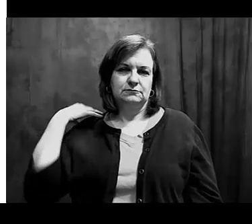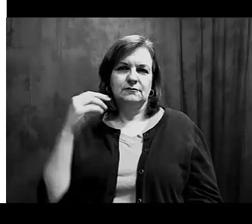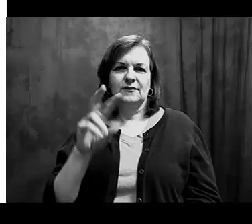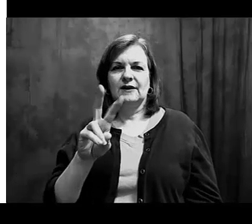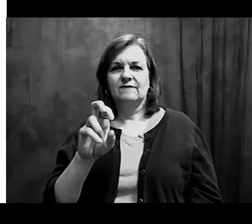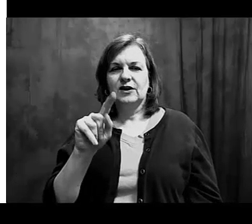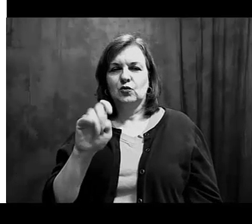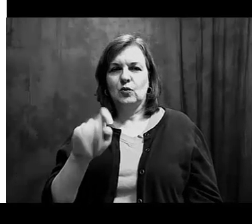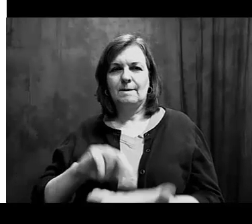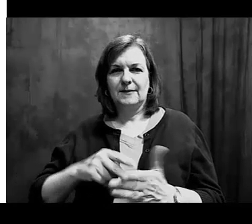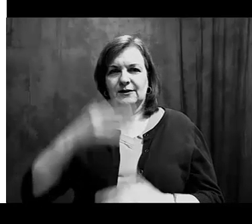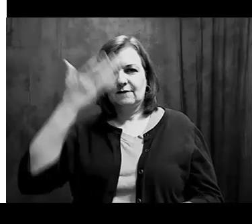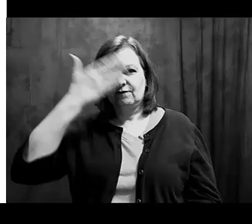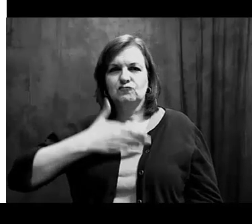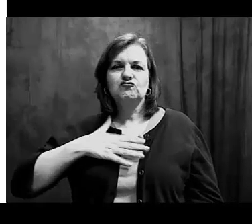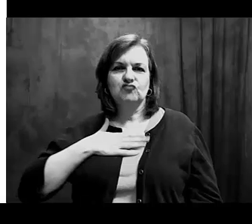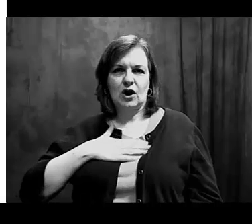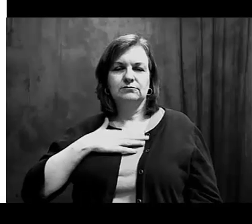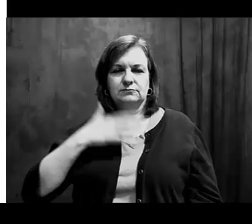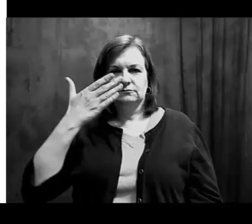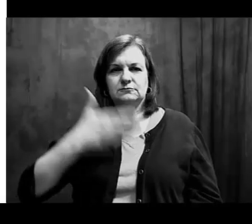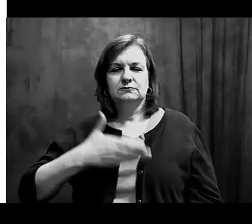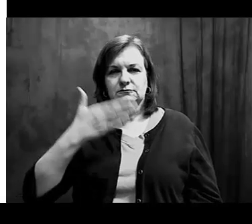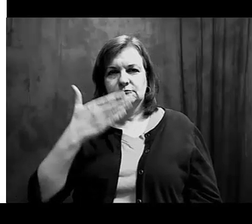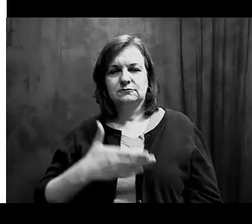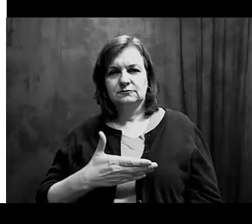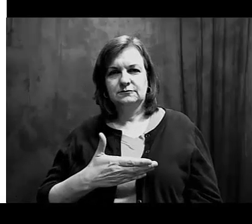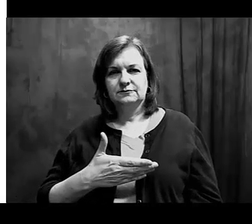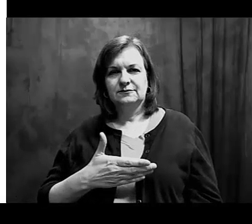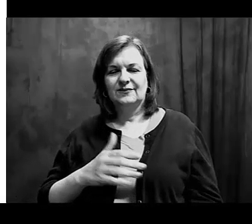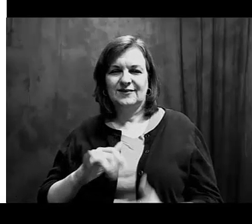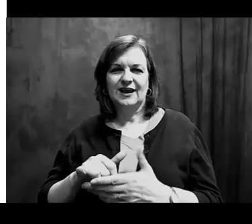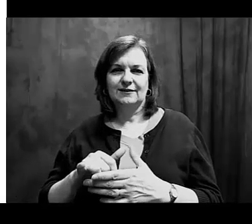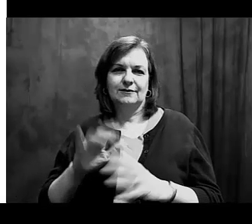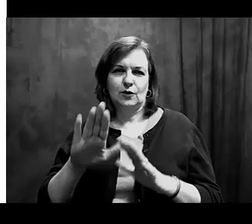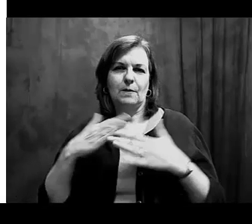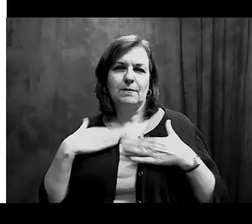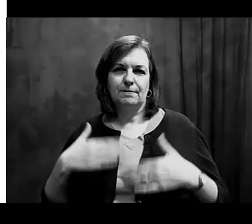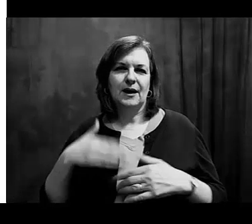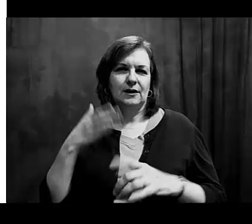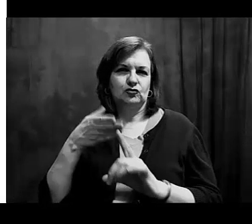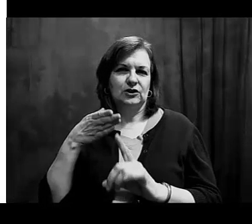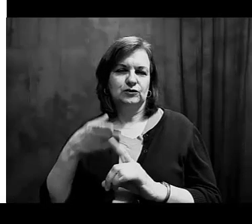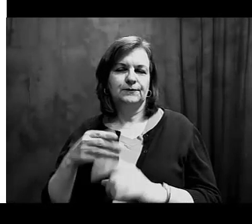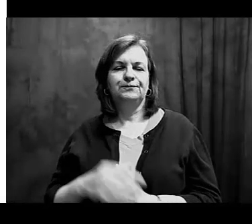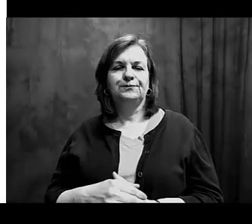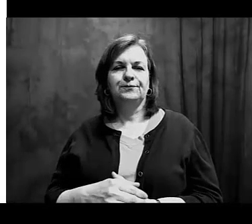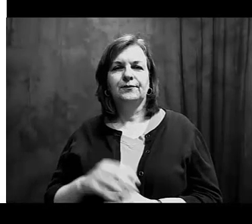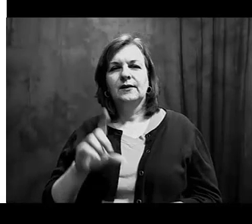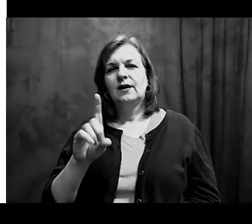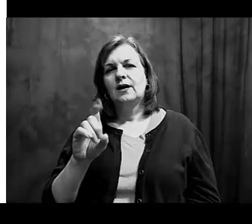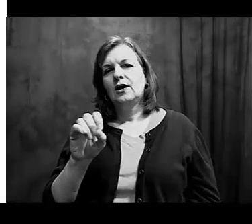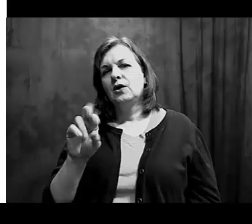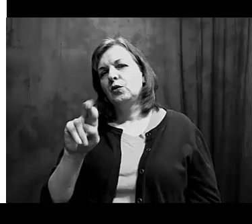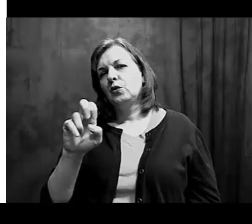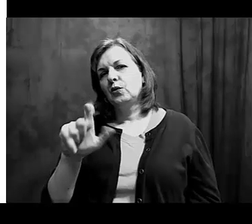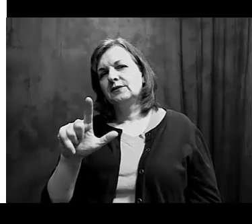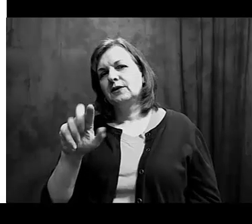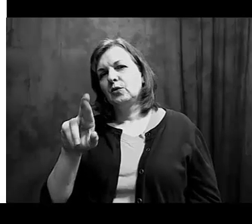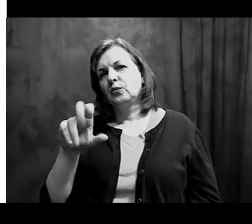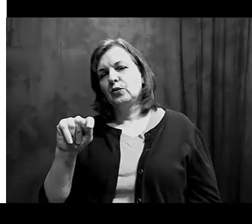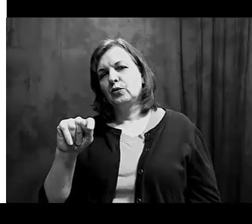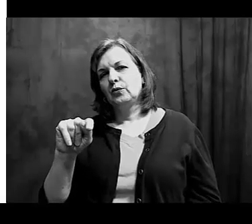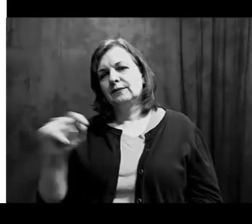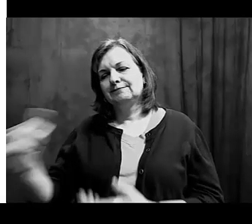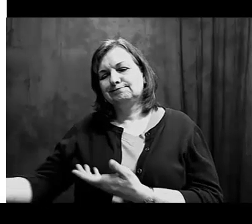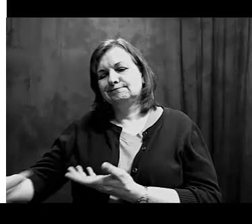run the entire length of your leg in many cases. So we've got a lot of information that has to be